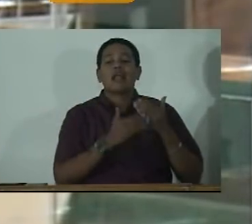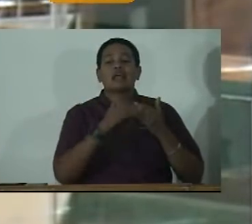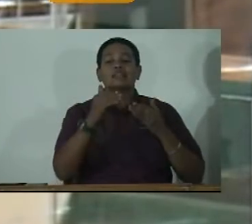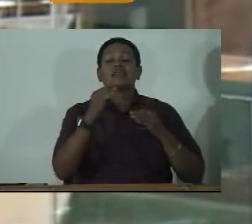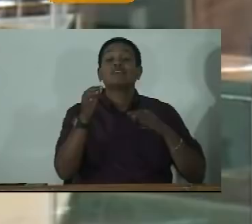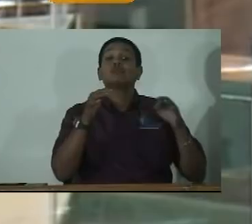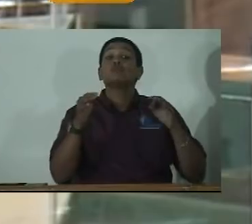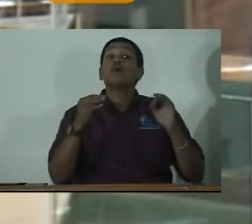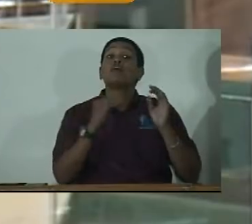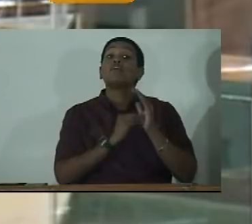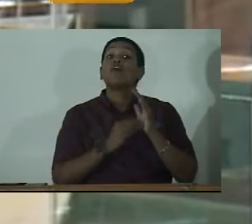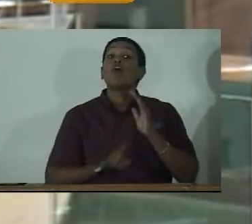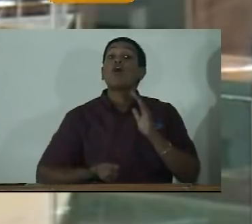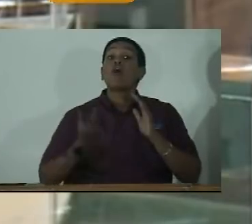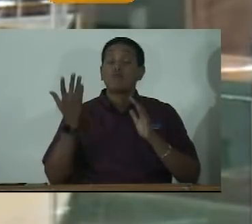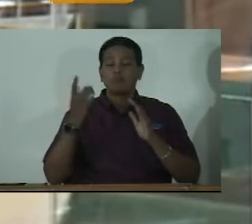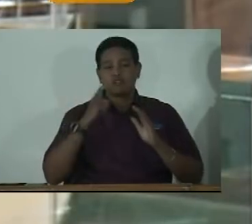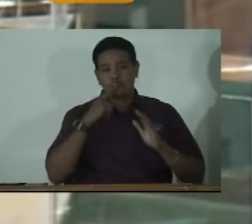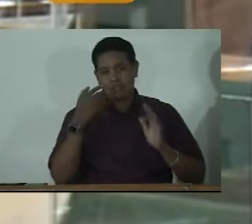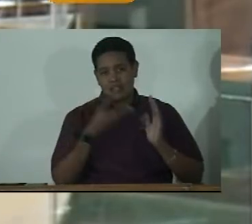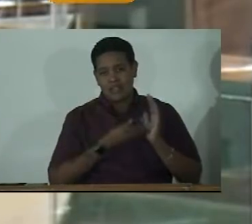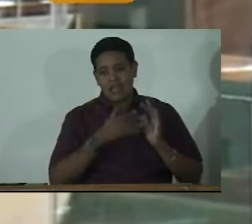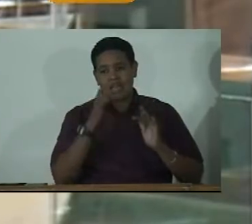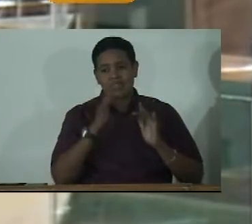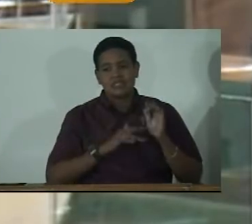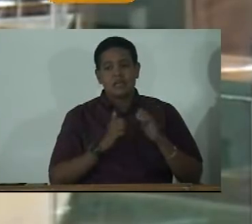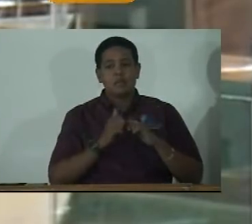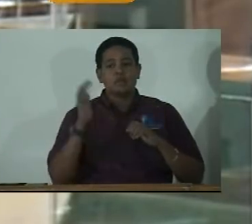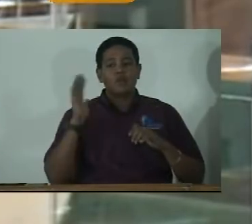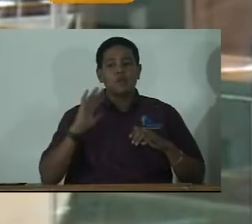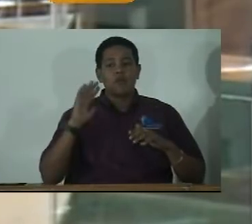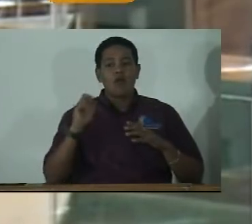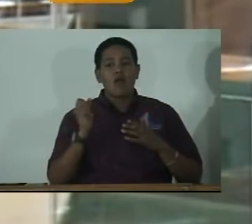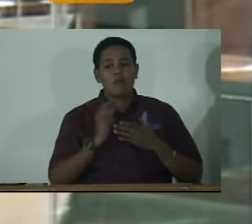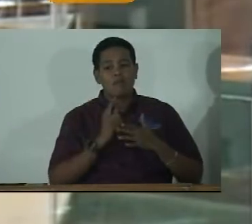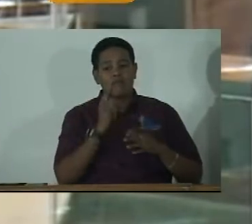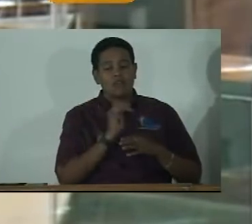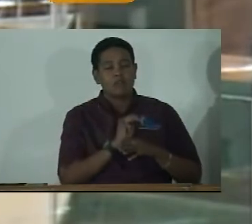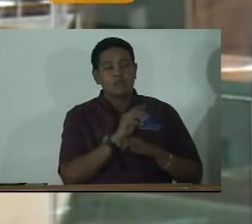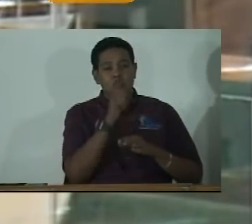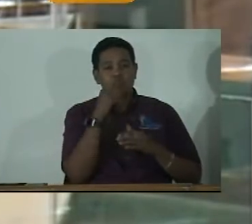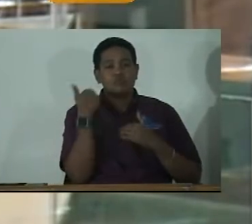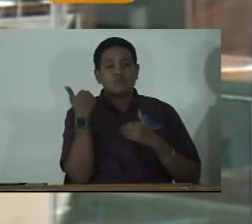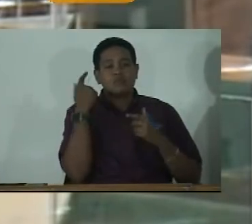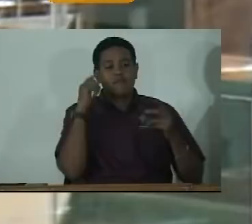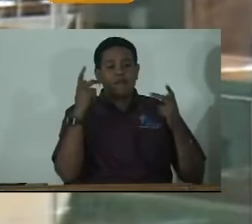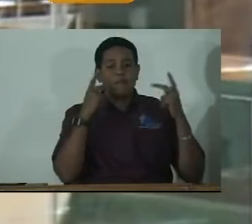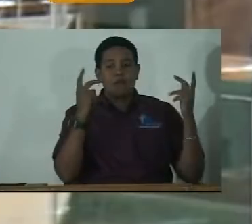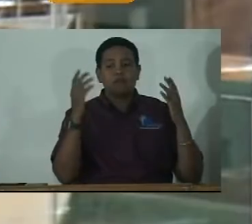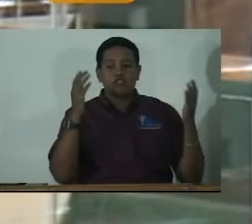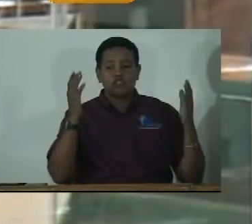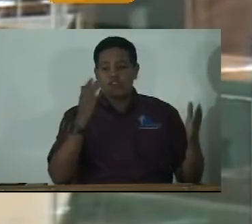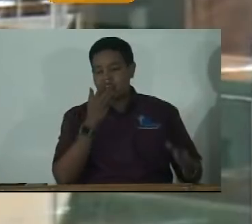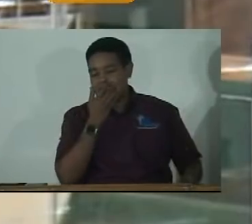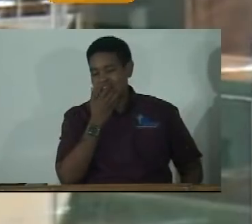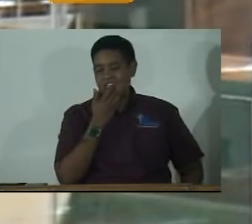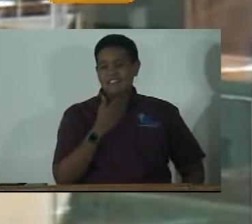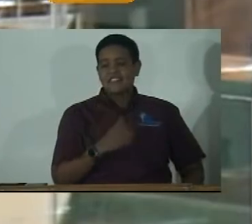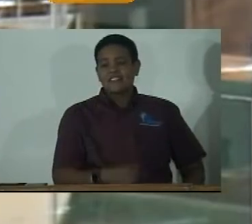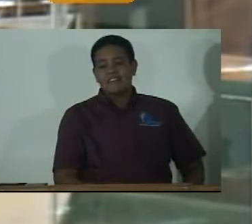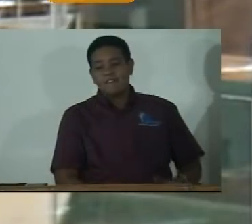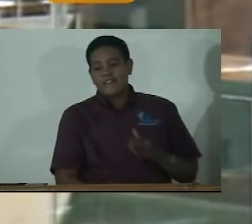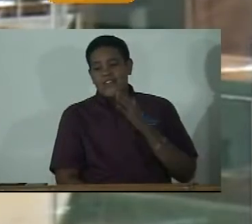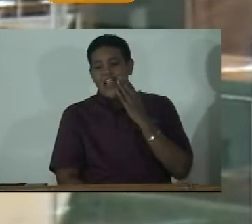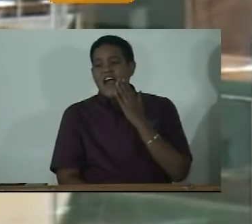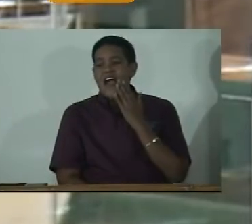rate is assigned, except with the prior approval of the minister responsible for the public service. It also